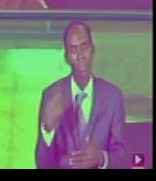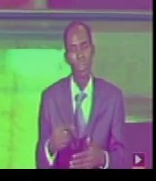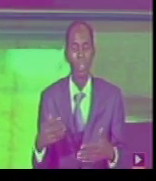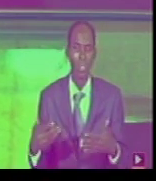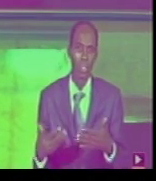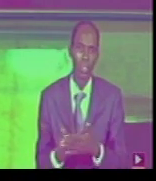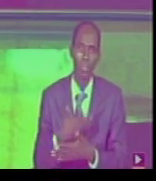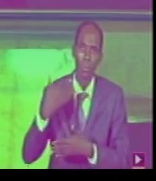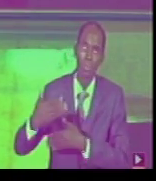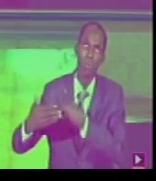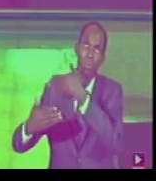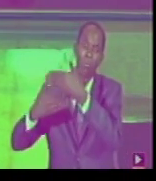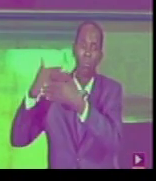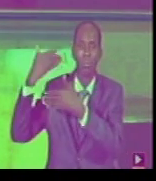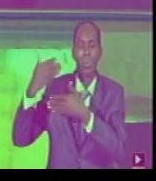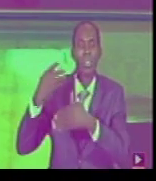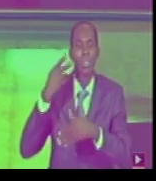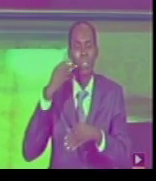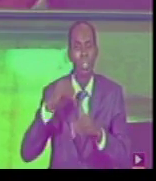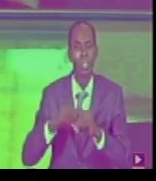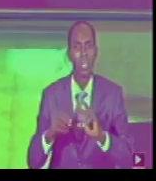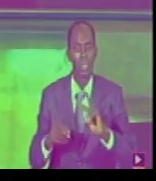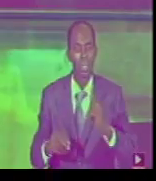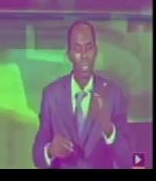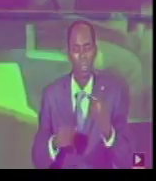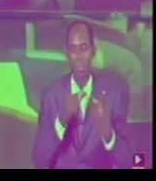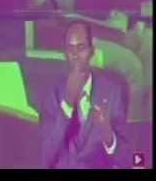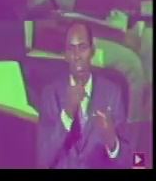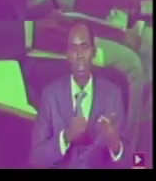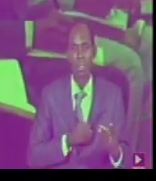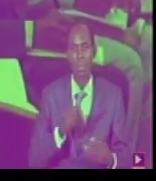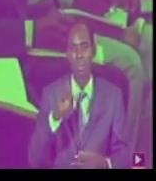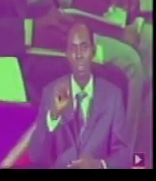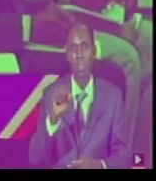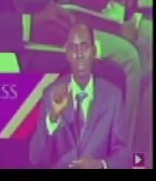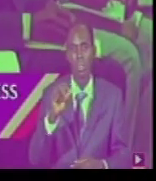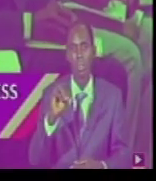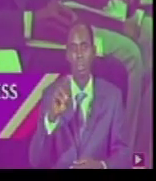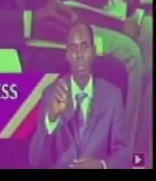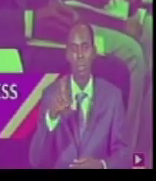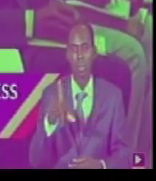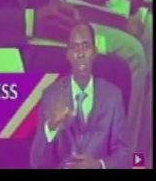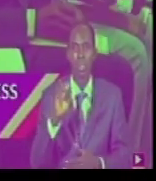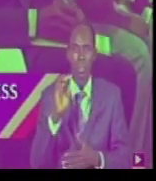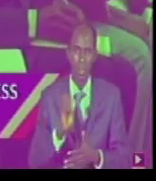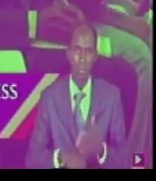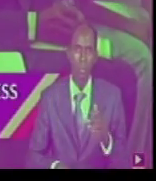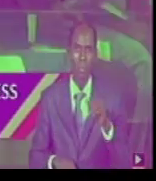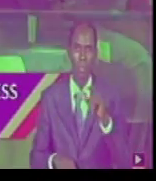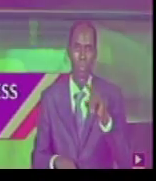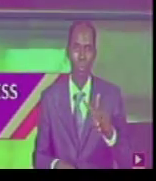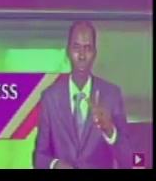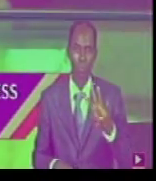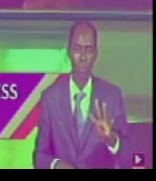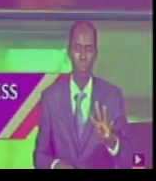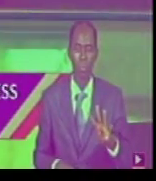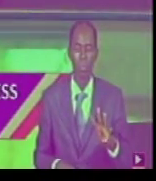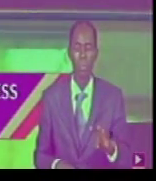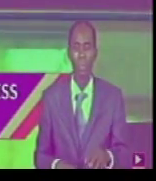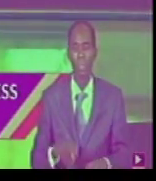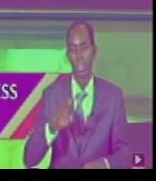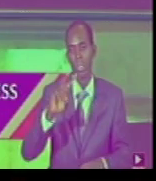progress. 2 Samuel chapter 24. 2 Samuel